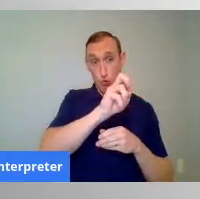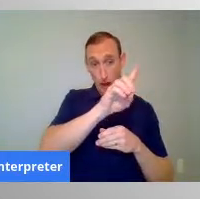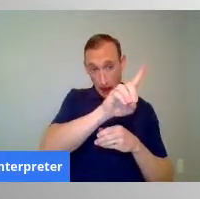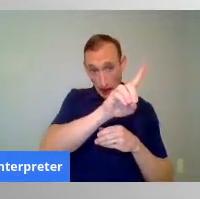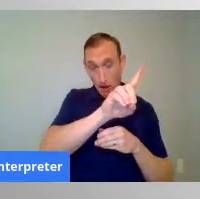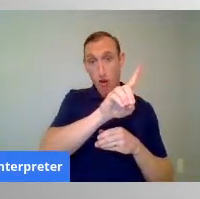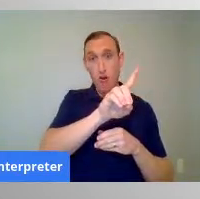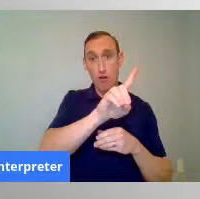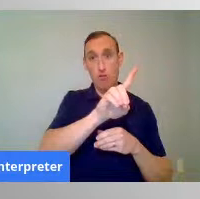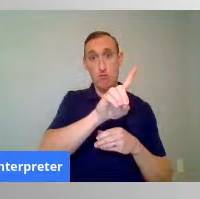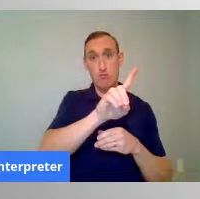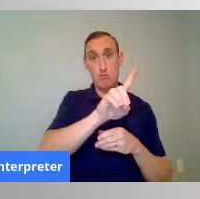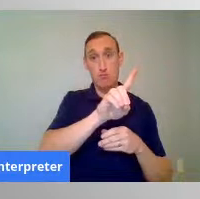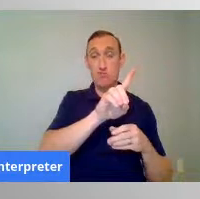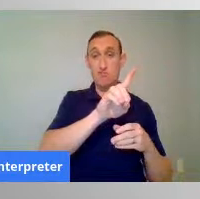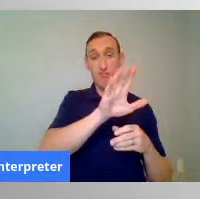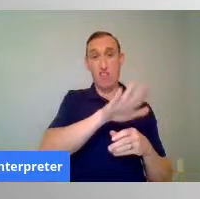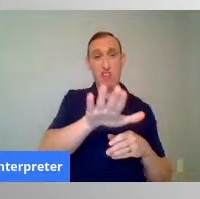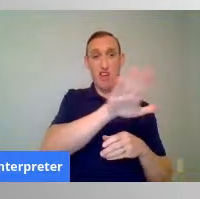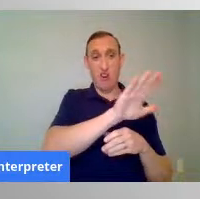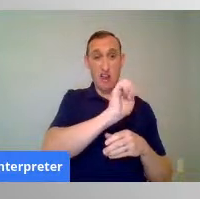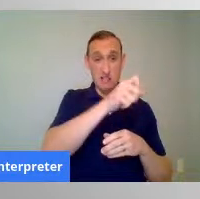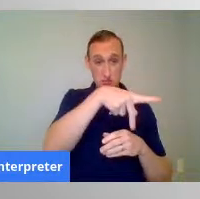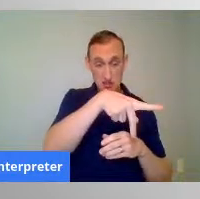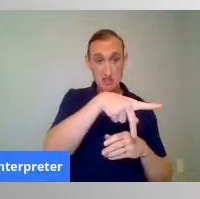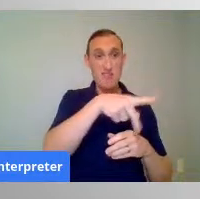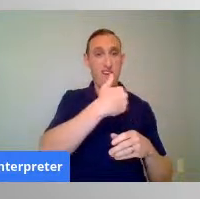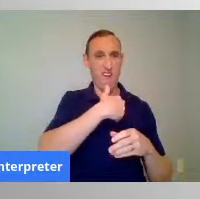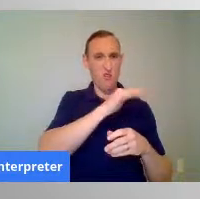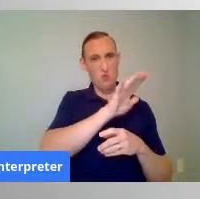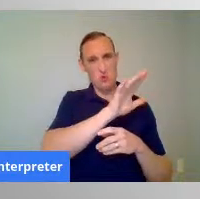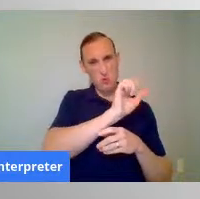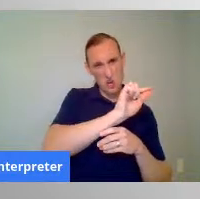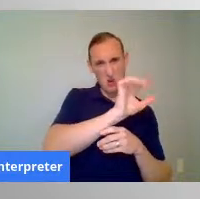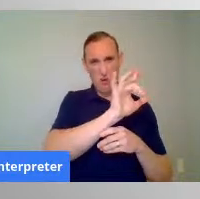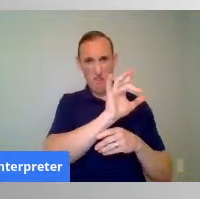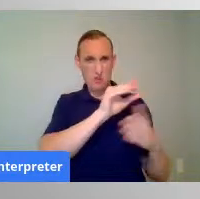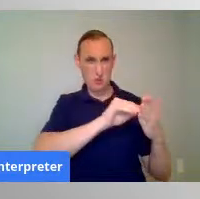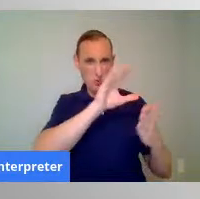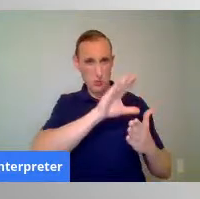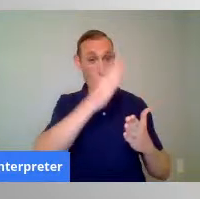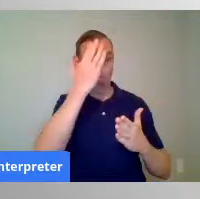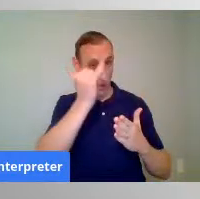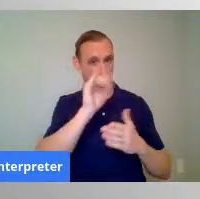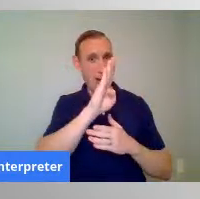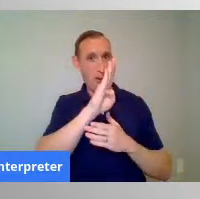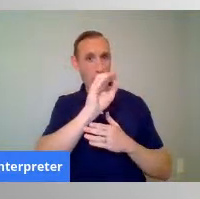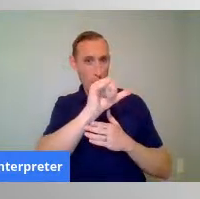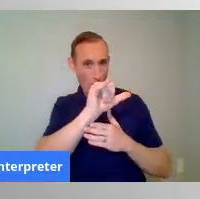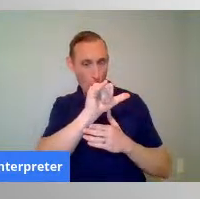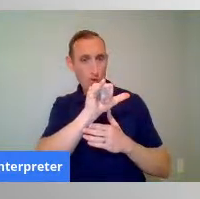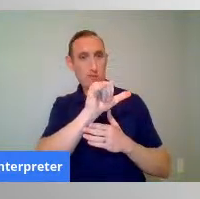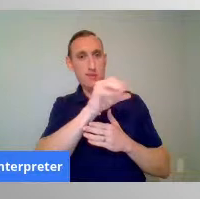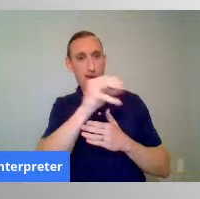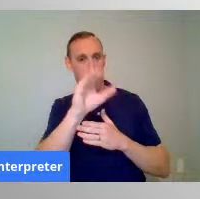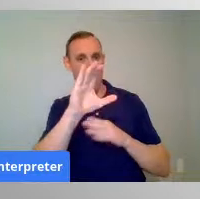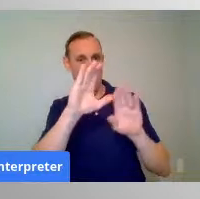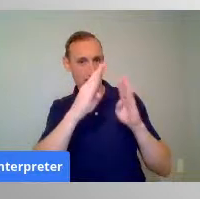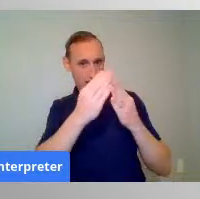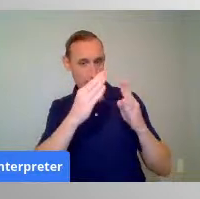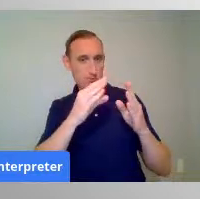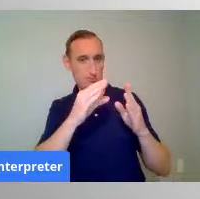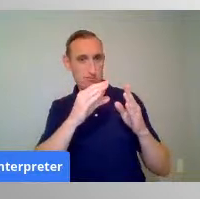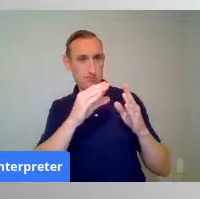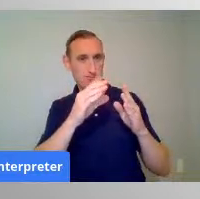program maybe had 20, 25 students. On a good day, maybe 15 showed up. And so the balance was